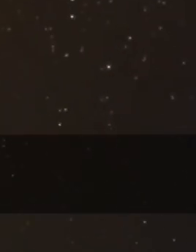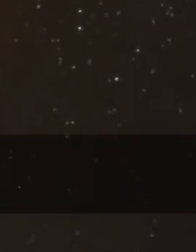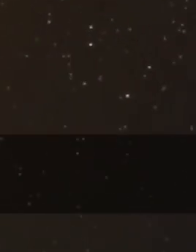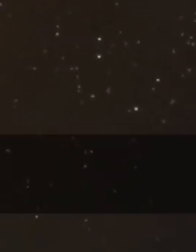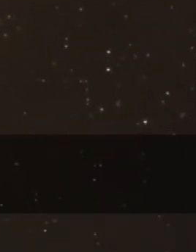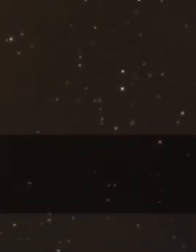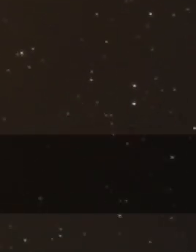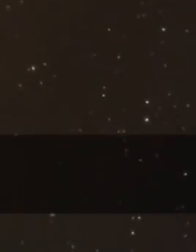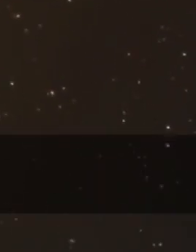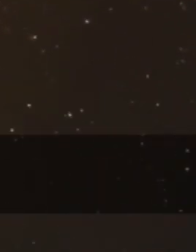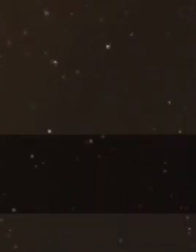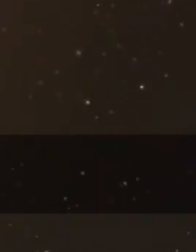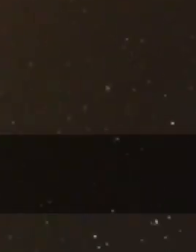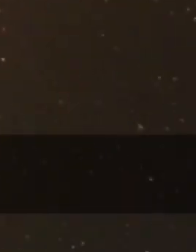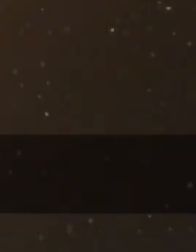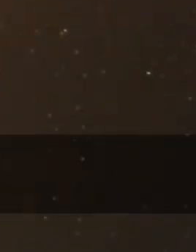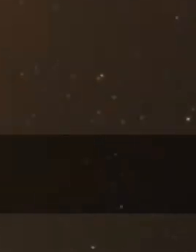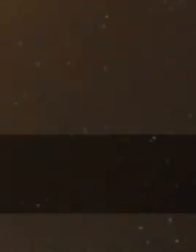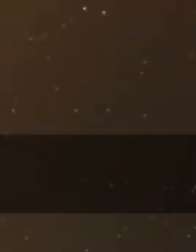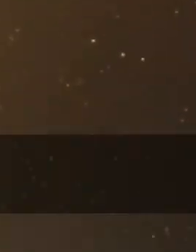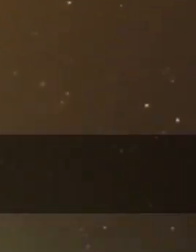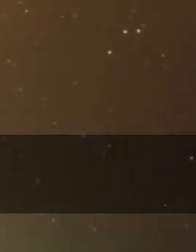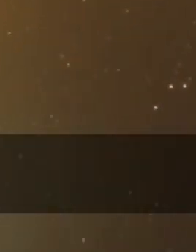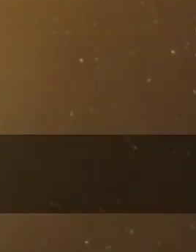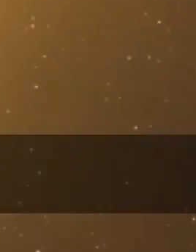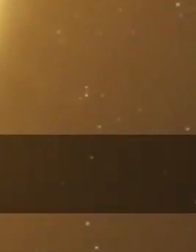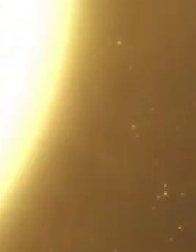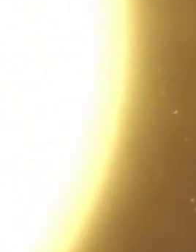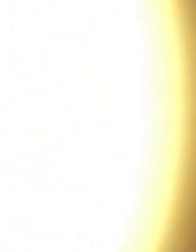orbiting the Sun-like star HD 10180.